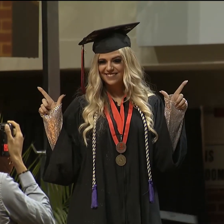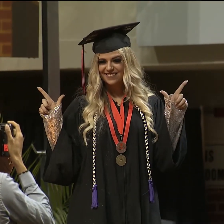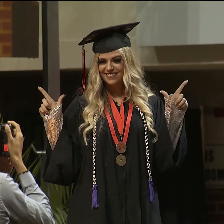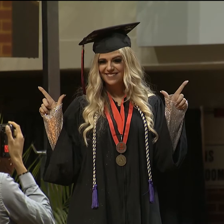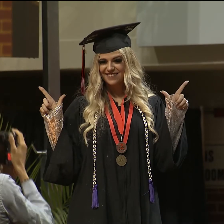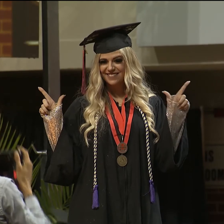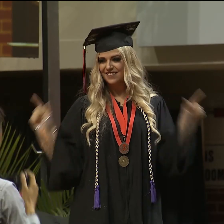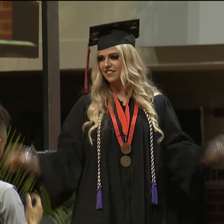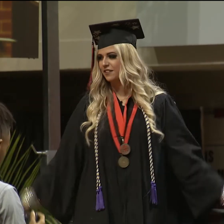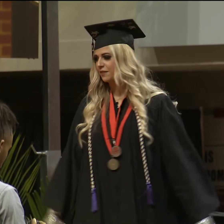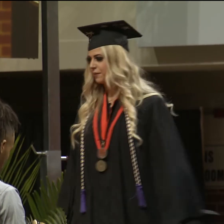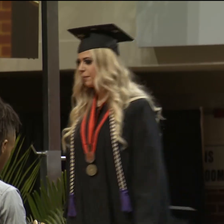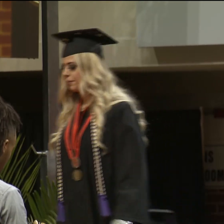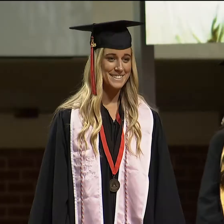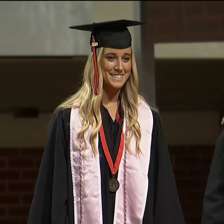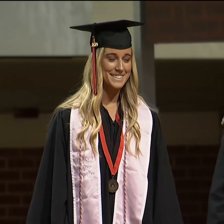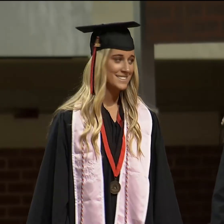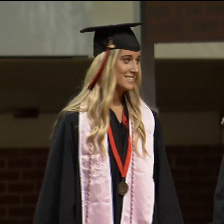Cortland Doy.